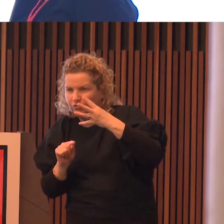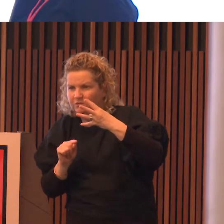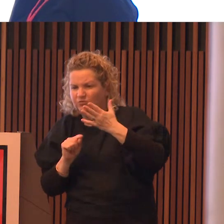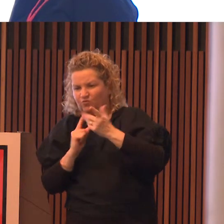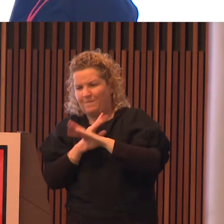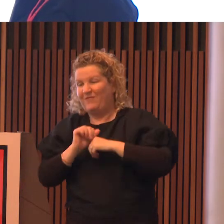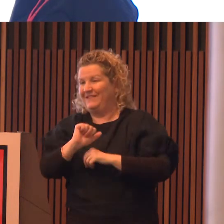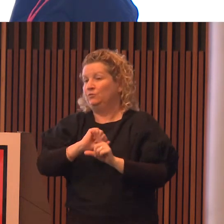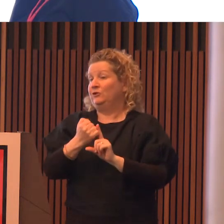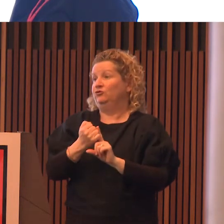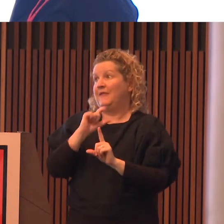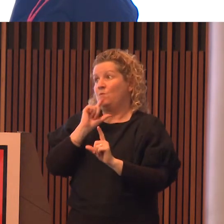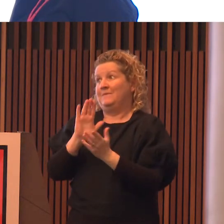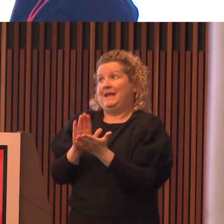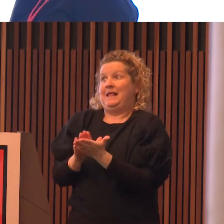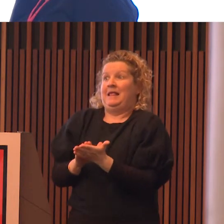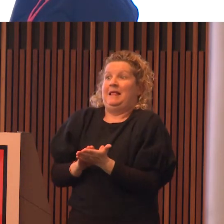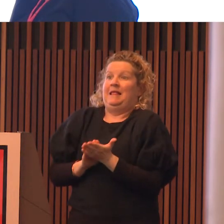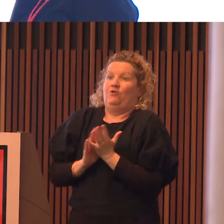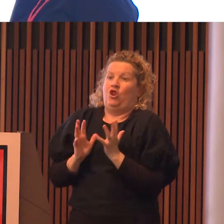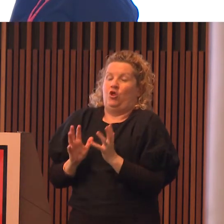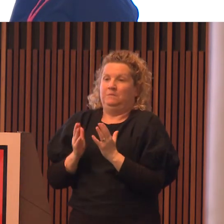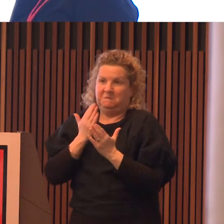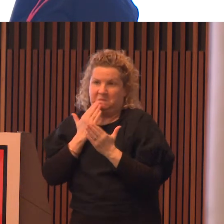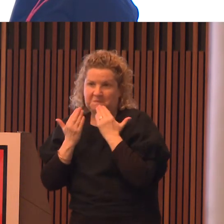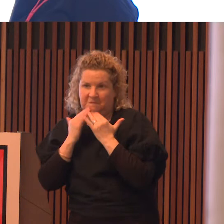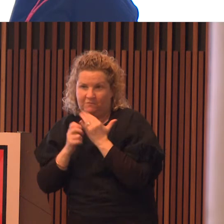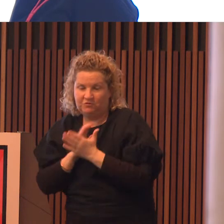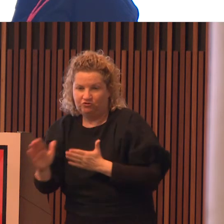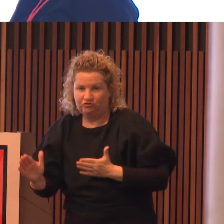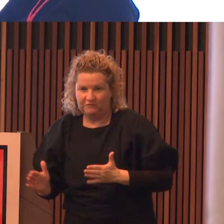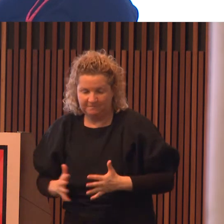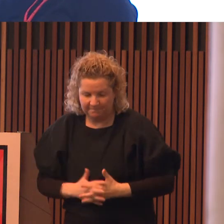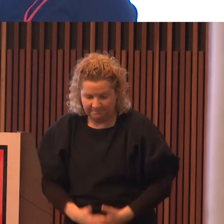in. That would be really good. Thank you very much.